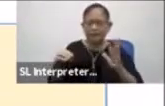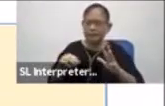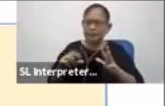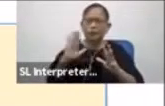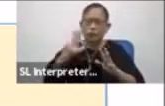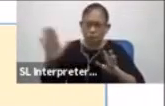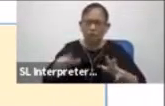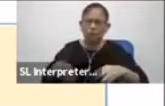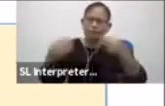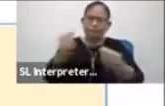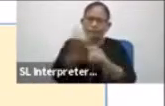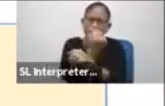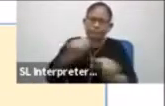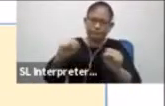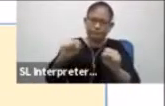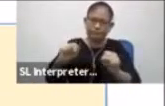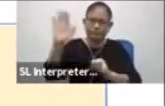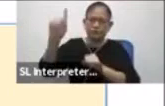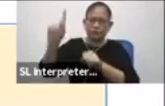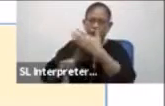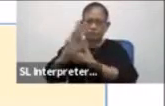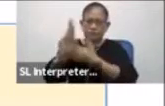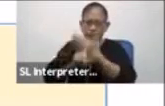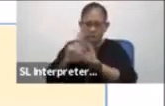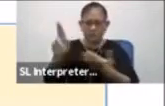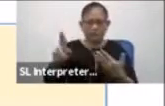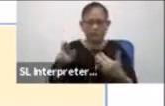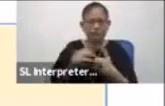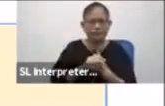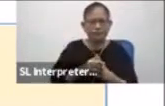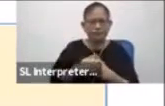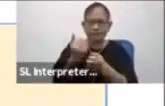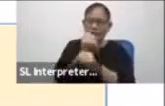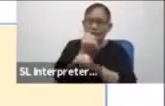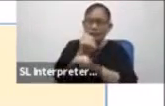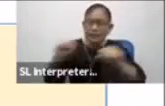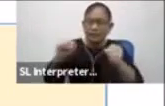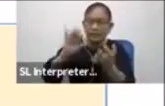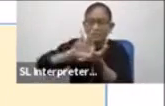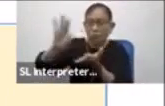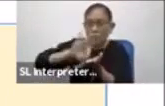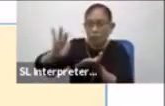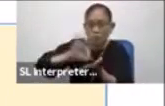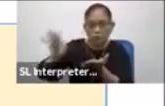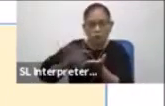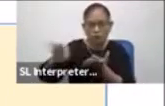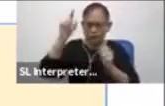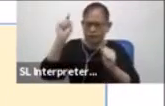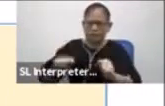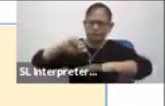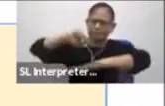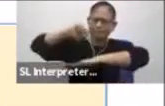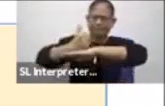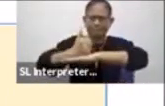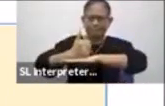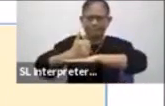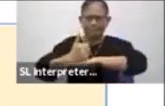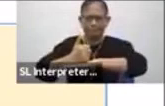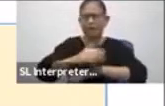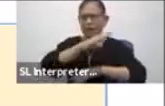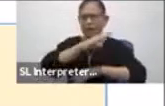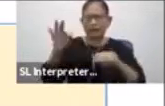of violence. A safety audit needs to be implemented in any crisis situation, followed by awareness creation